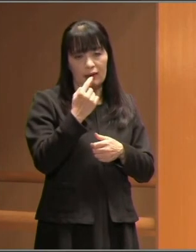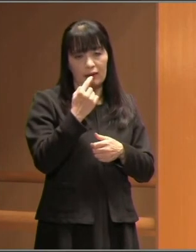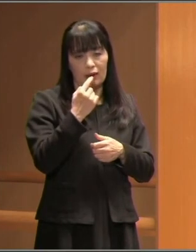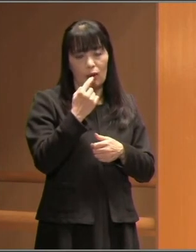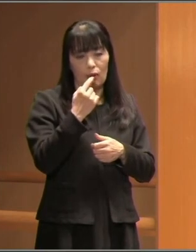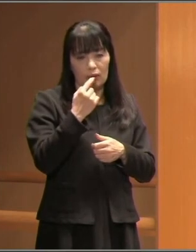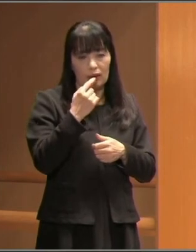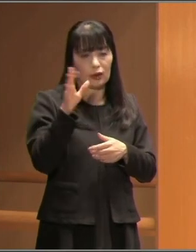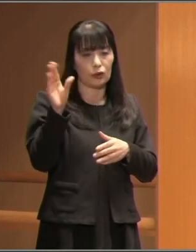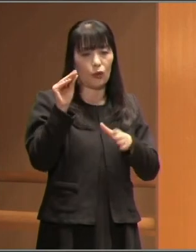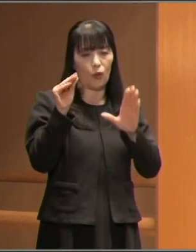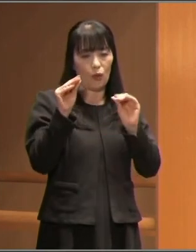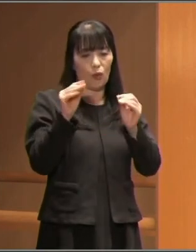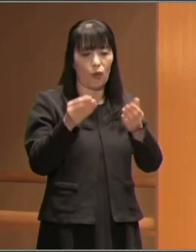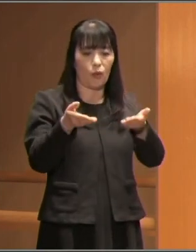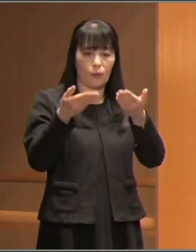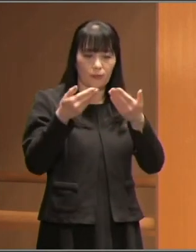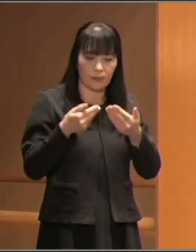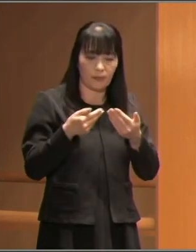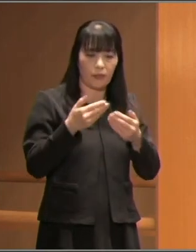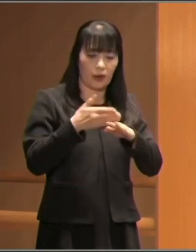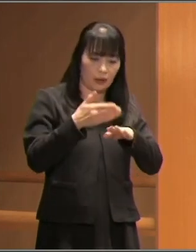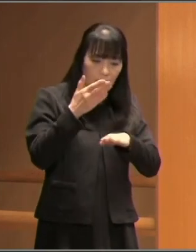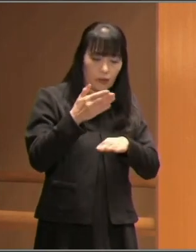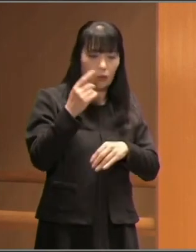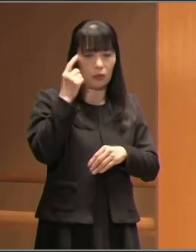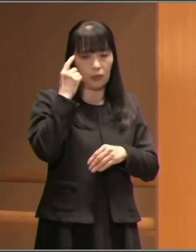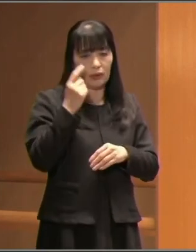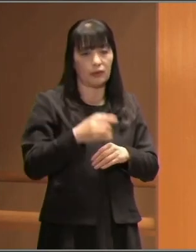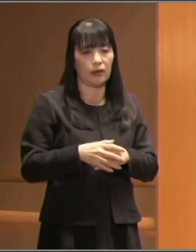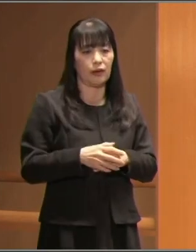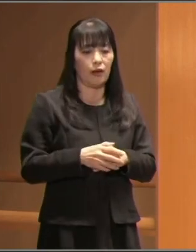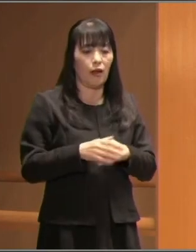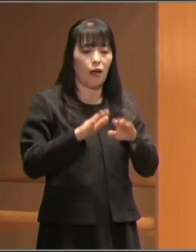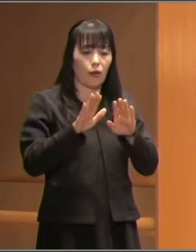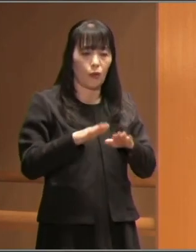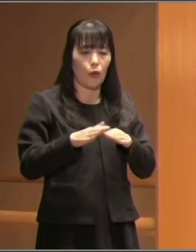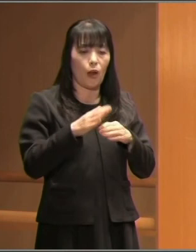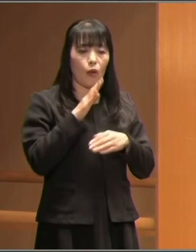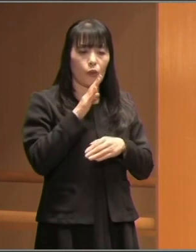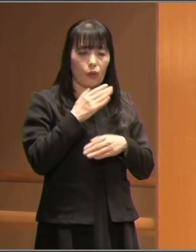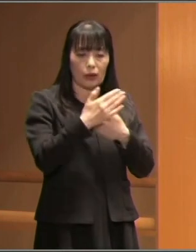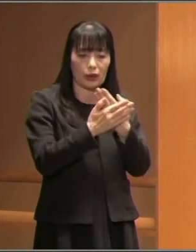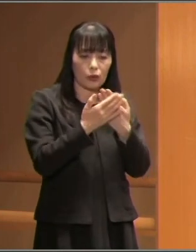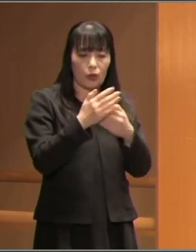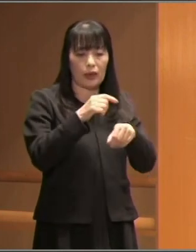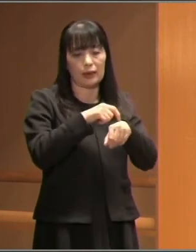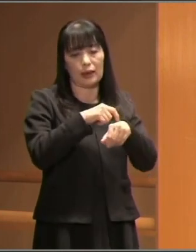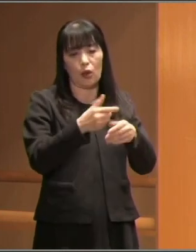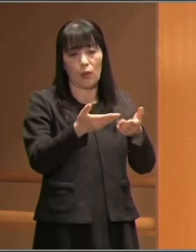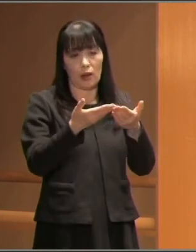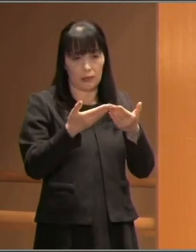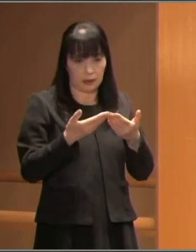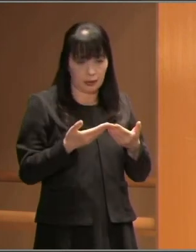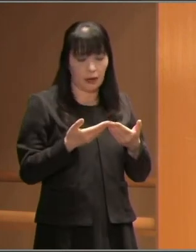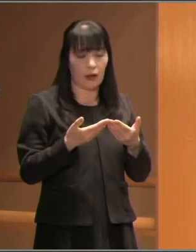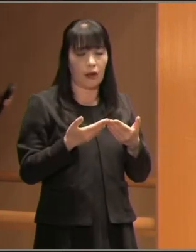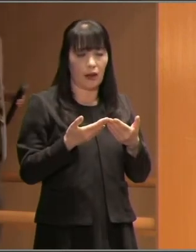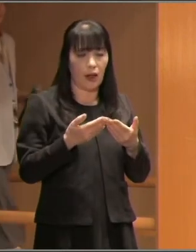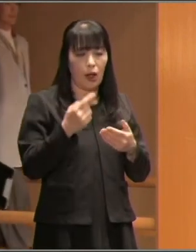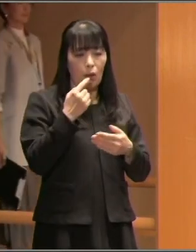and you would like to touch them or you'd like to try them, please contact us. Well, thank you very much